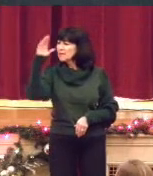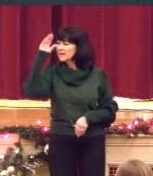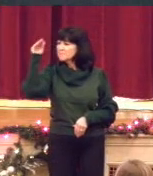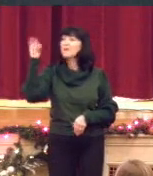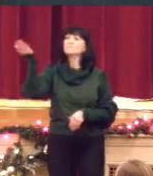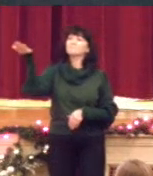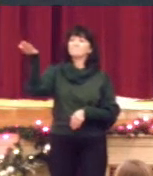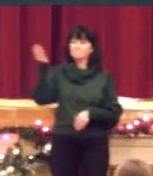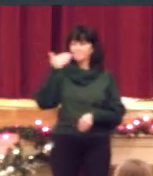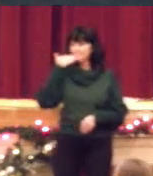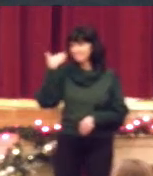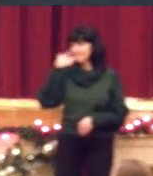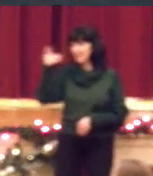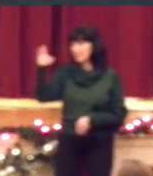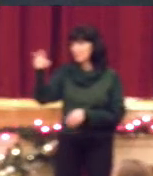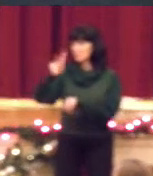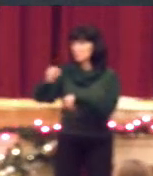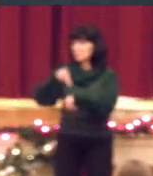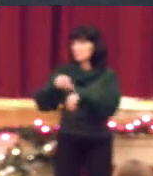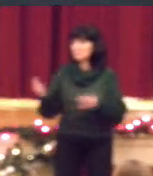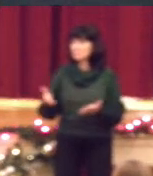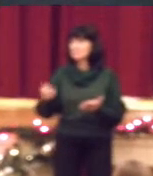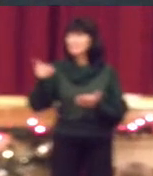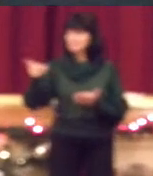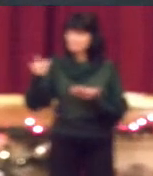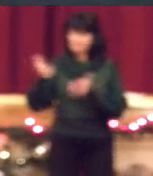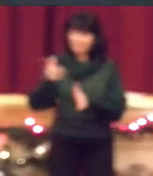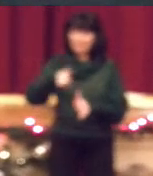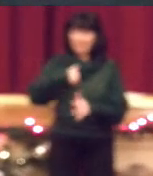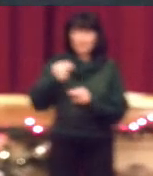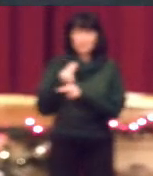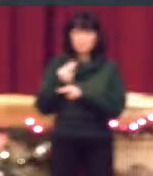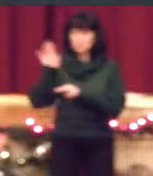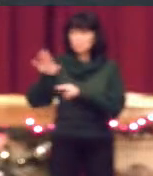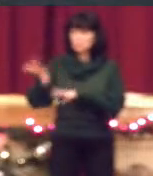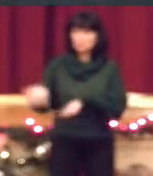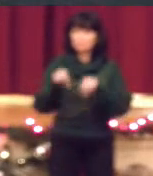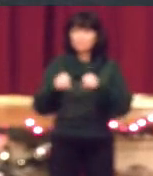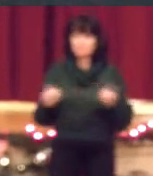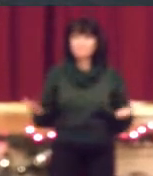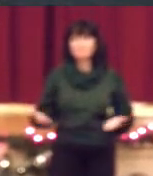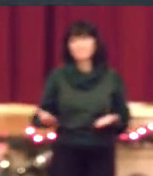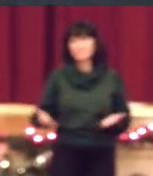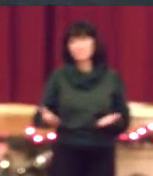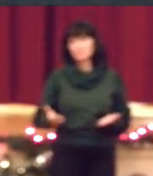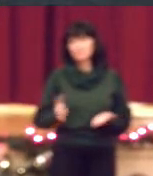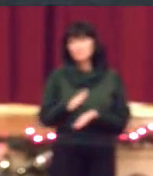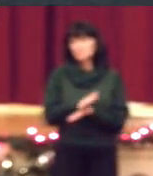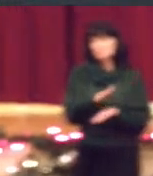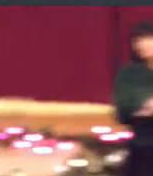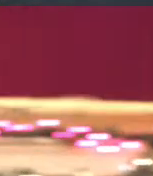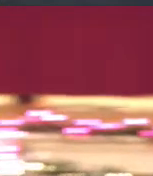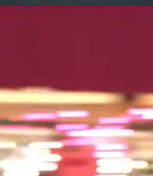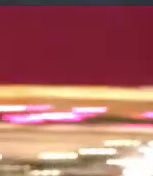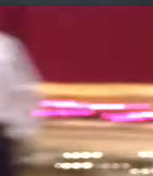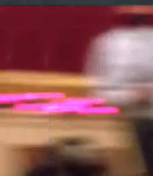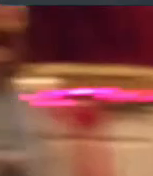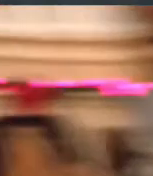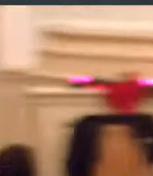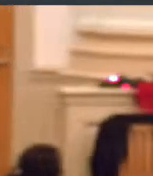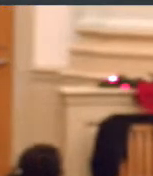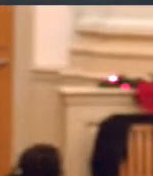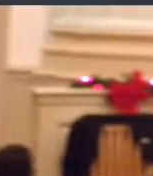for allowing us to use your facility, and to those of you at Harlan for the opportunity to be with